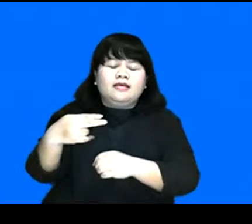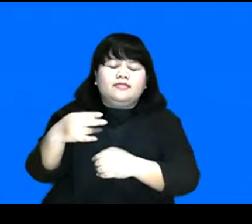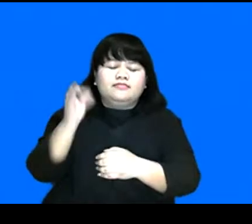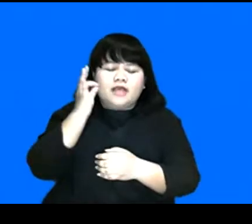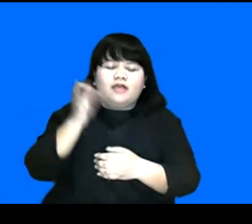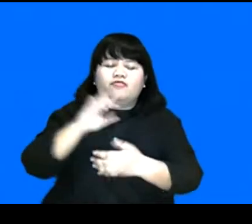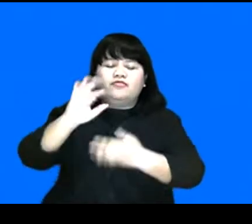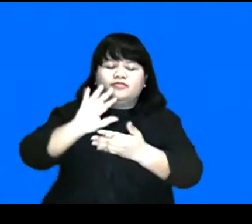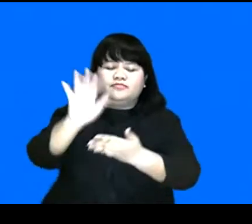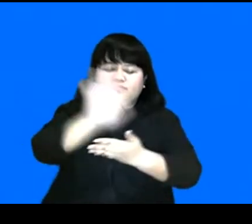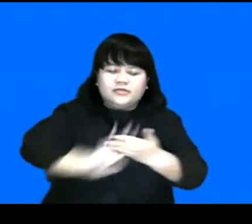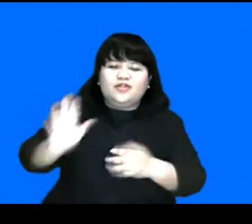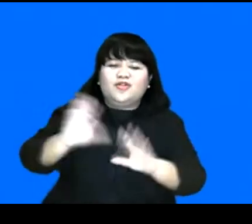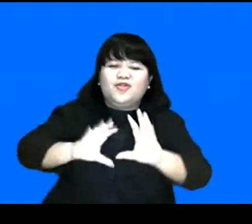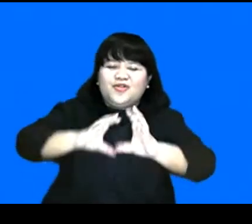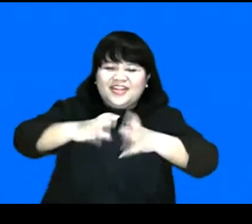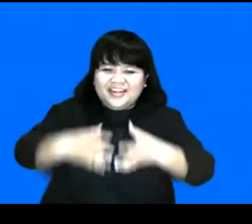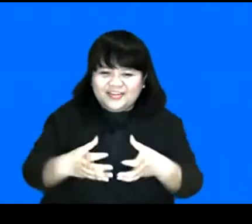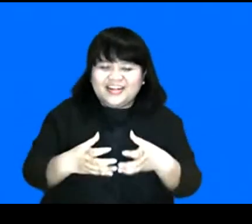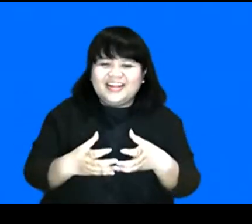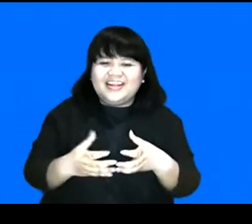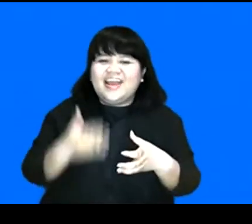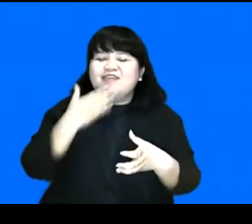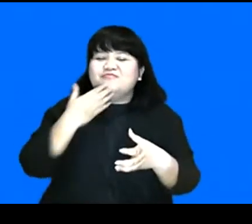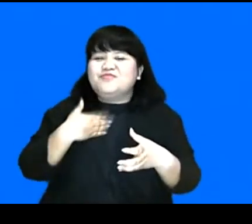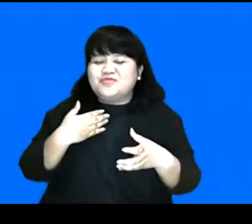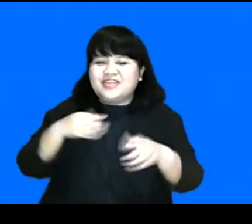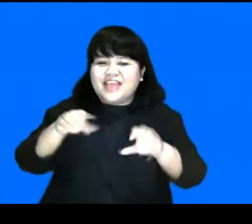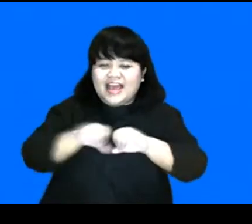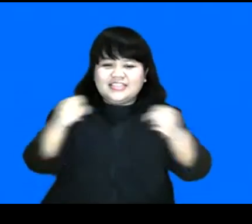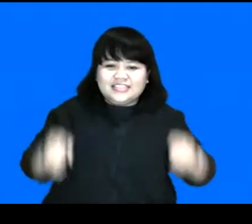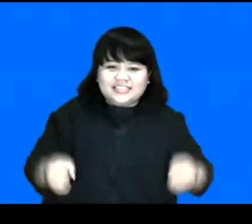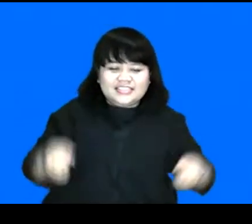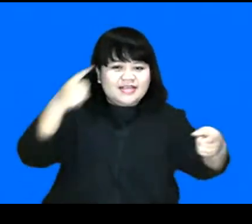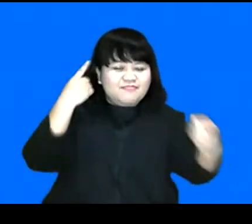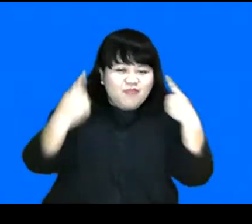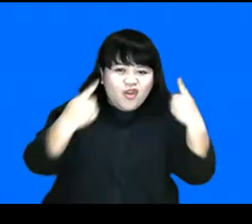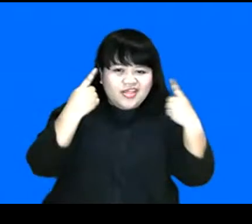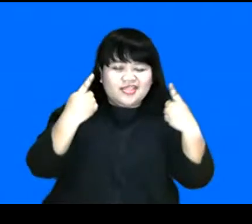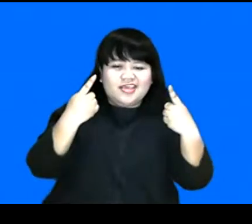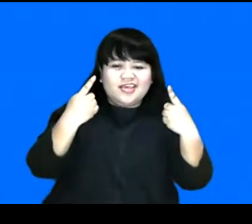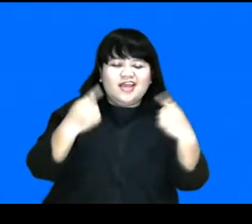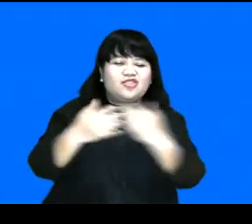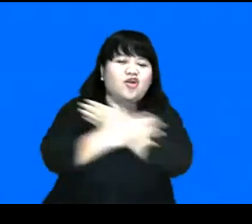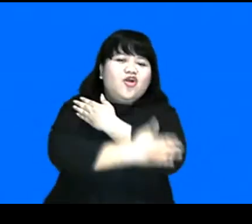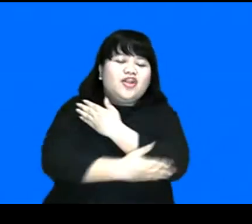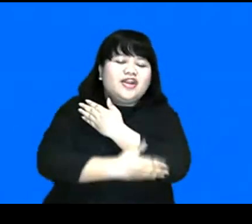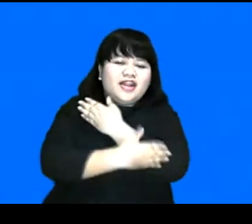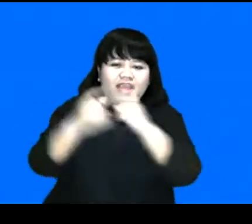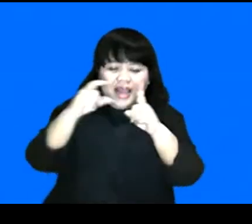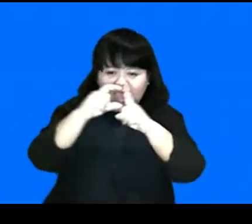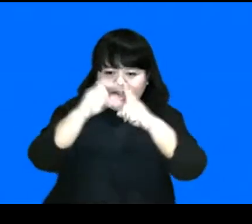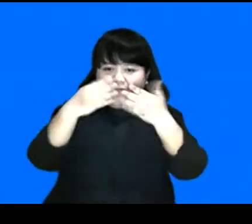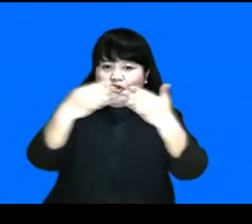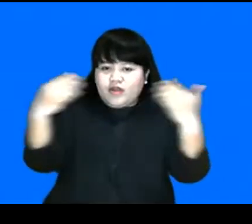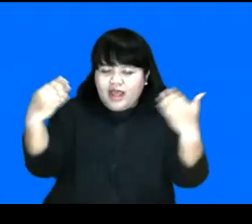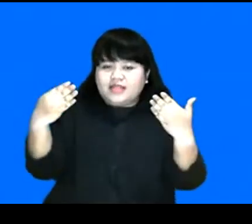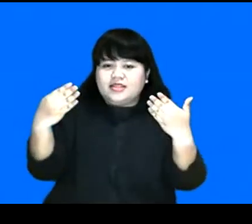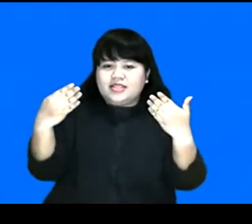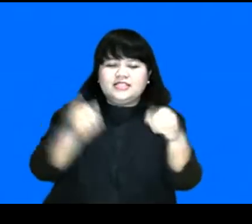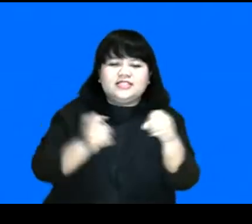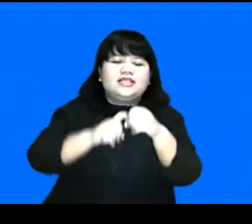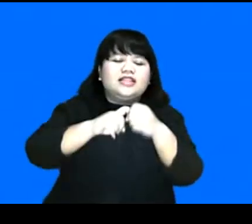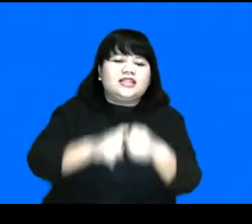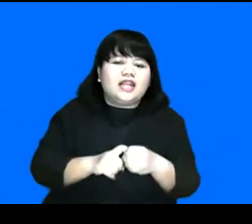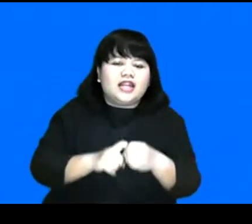so-called democratic countries like ours, are heavily dependent on funding, on funders, on big corporates pushing their own